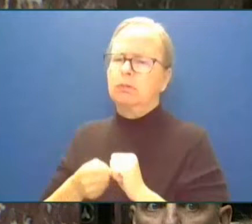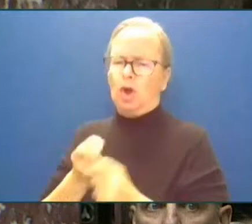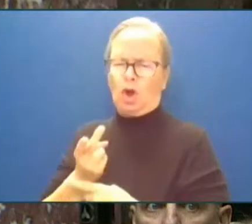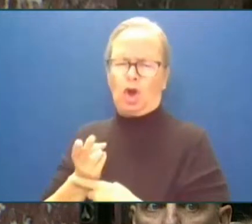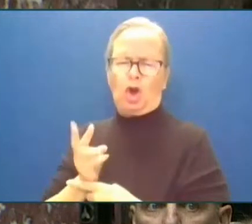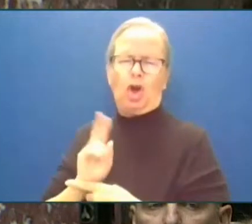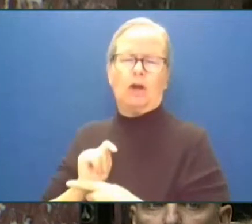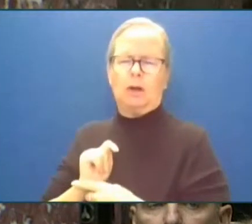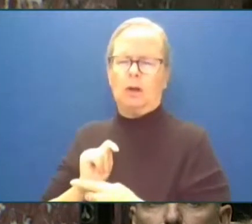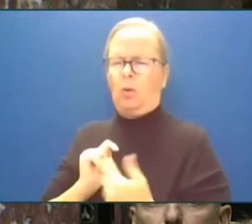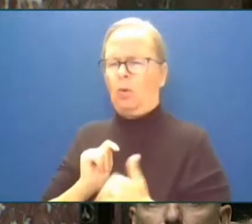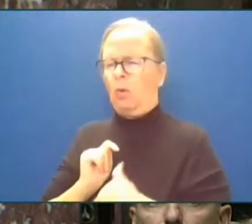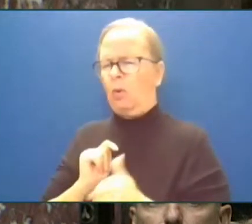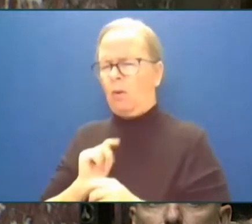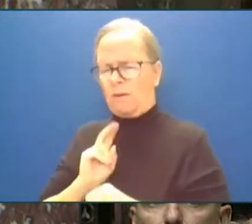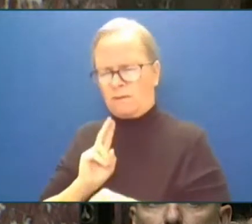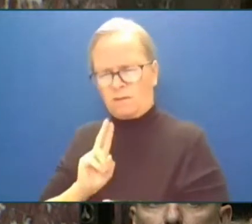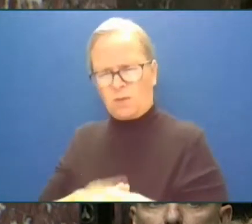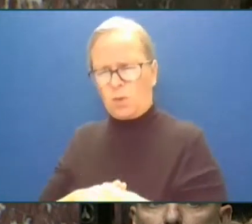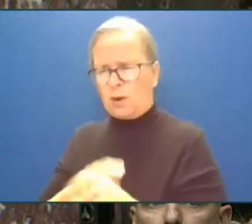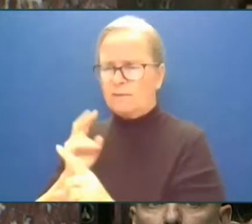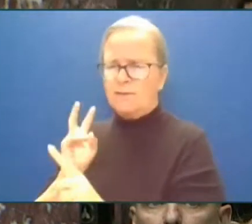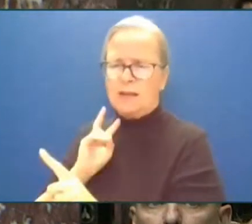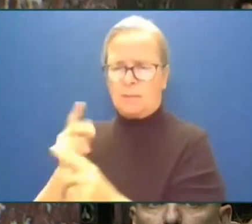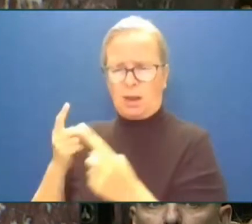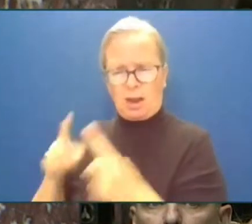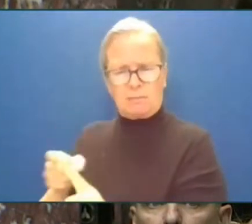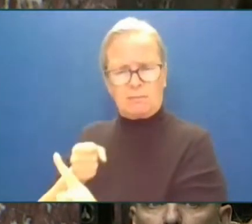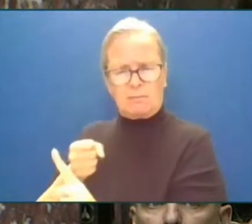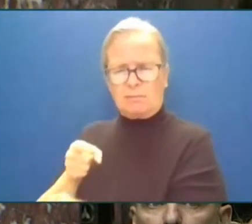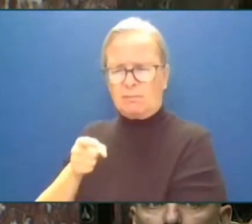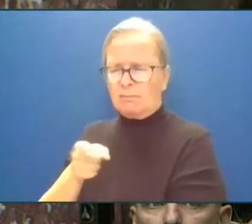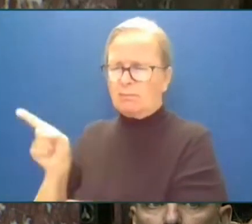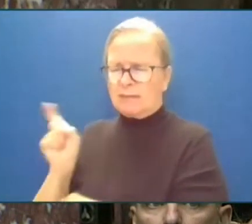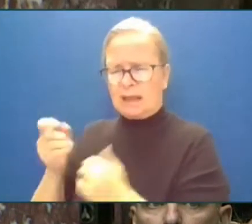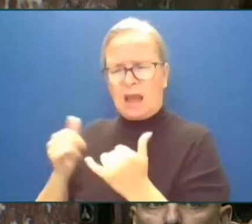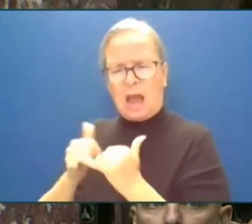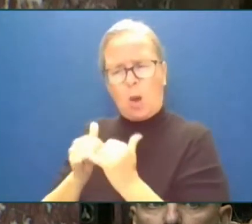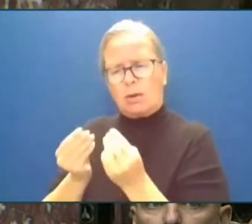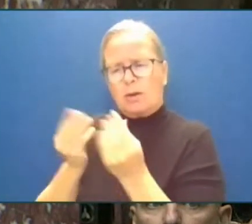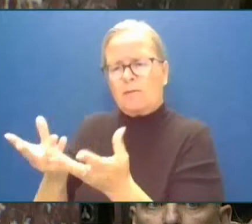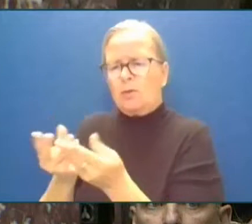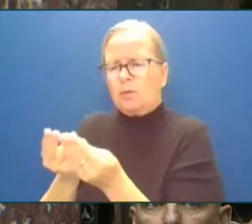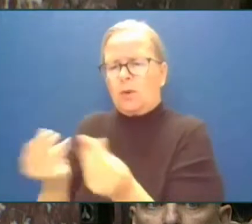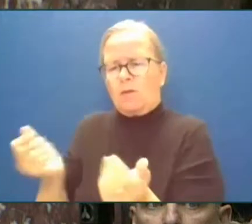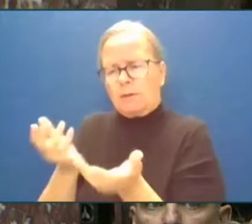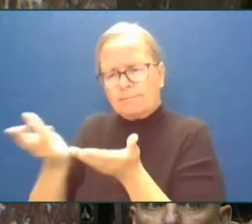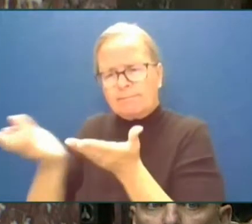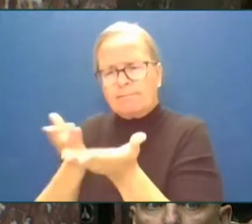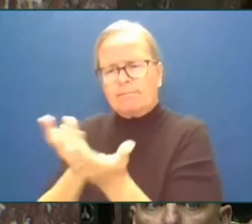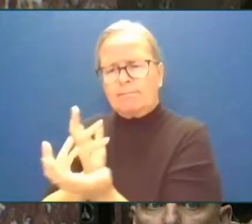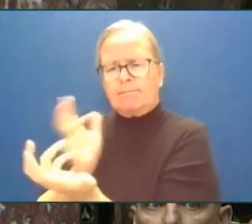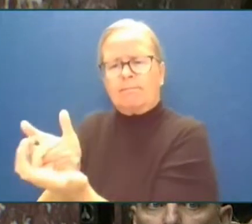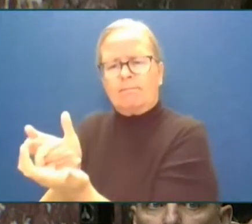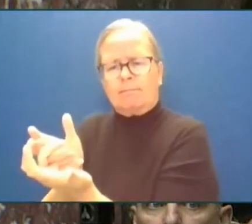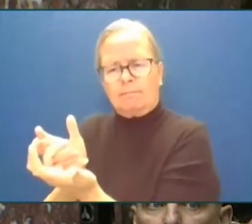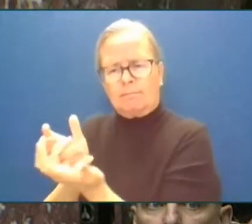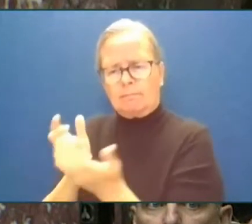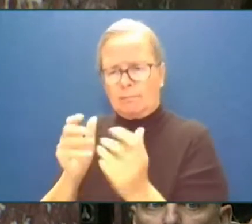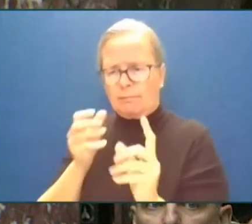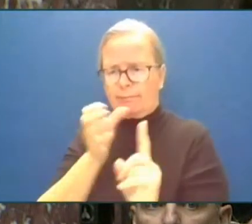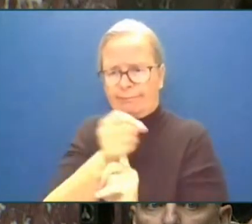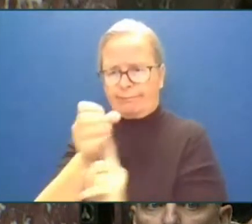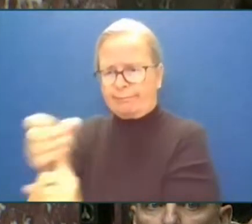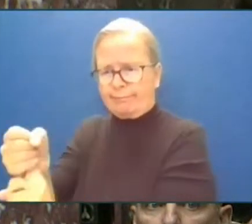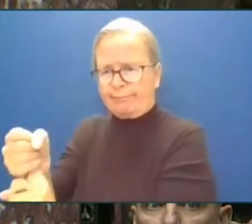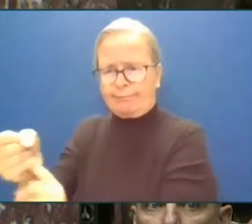find solutions that are lasting. To suggest that we can simply arrest our way out of the problem is not going to be a sufficient solution.